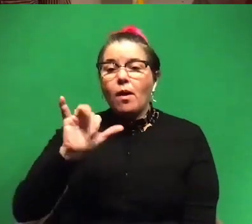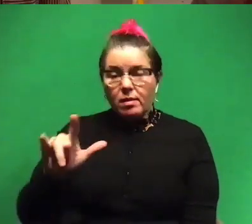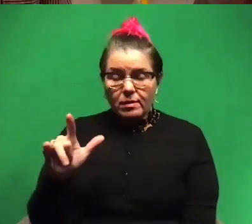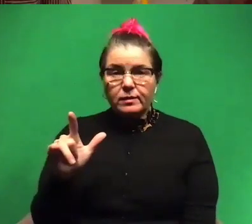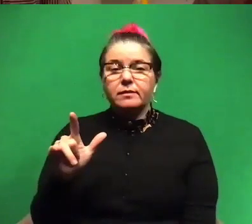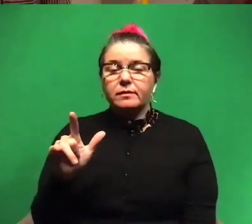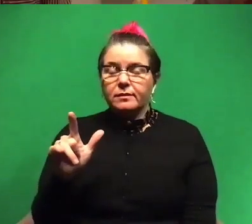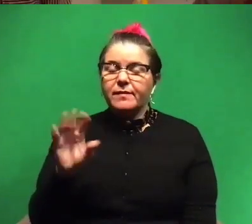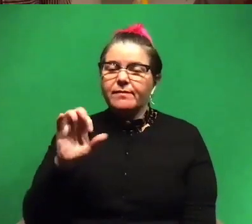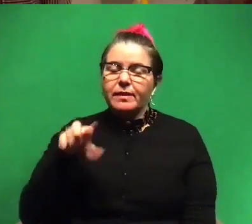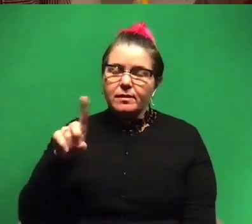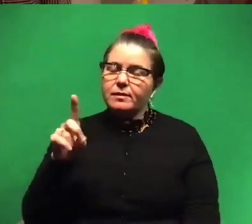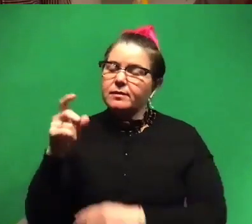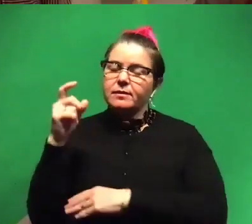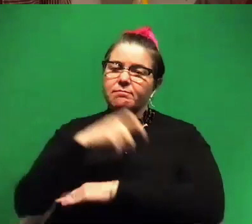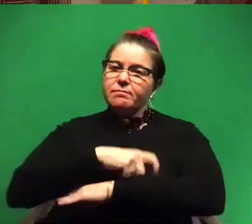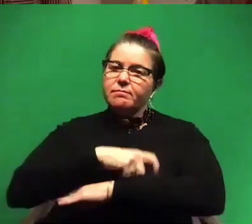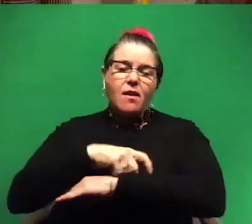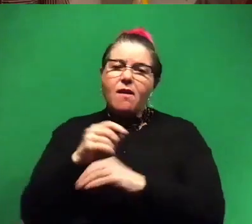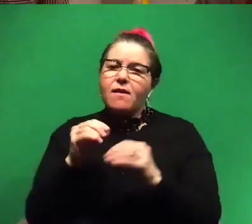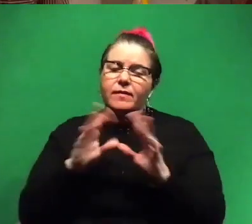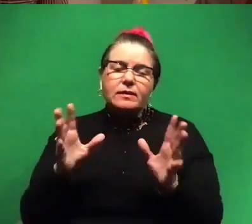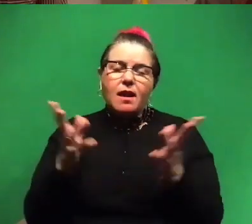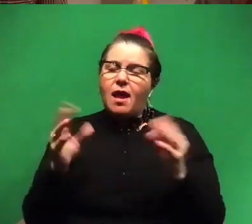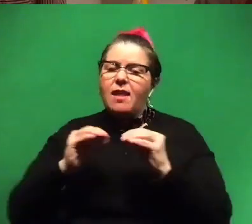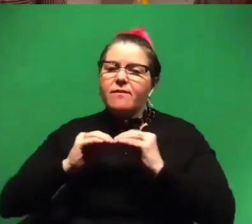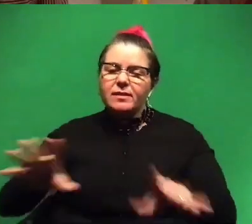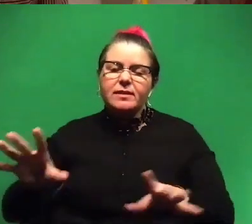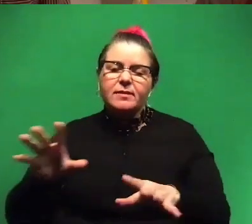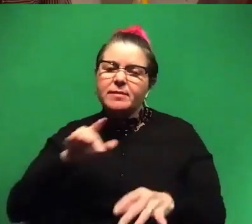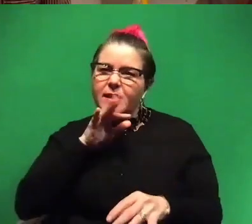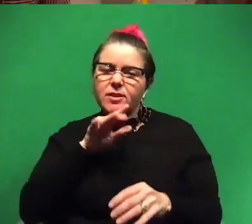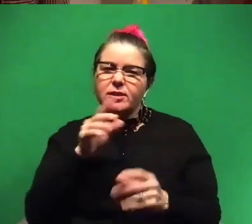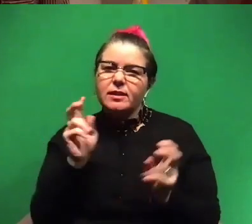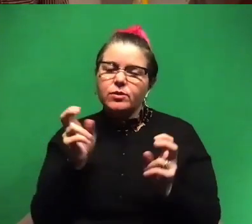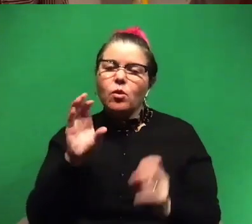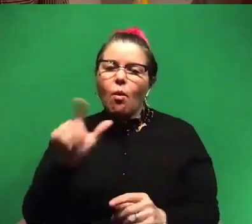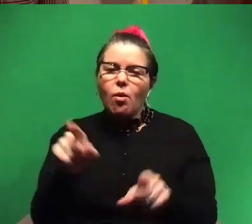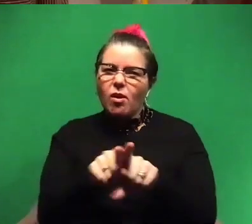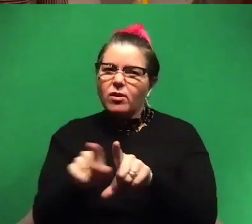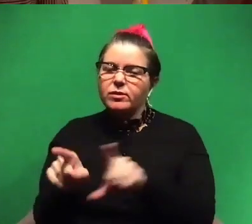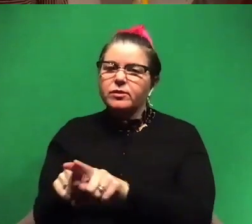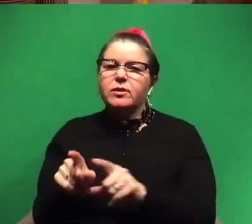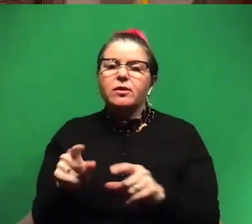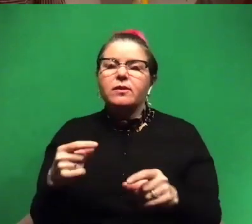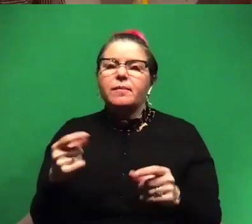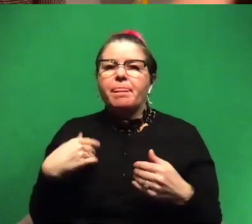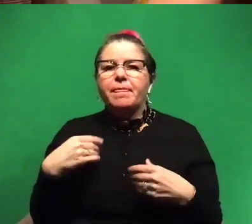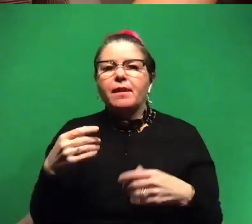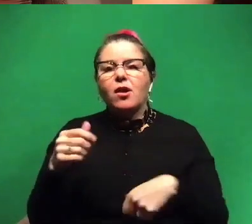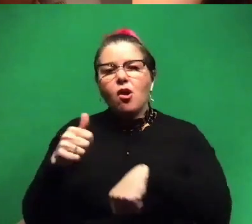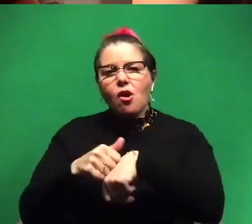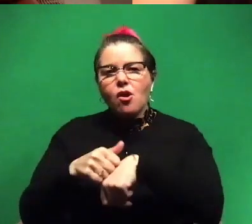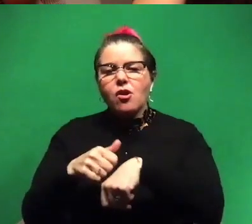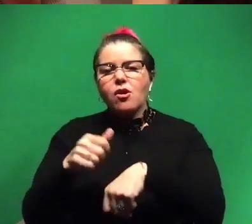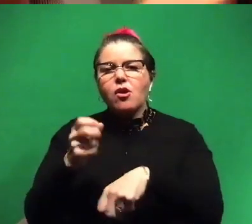fields obviously have a lot of contamination issues, coal as well. A lot of the sites that I work on are hard rock mining,